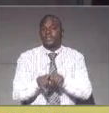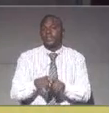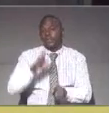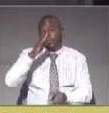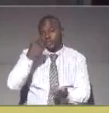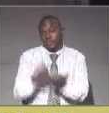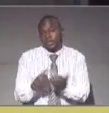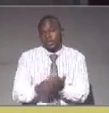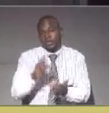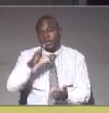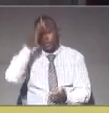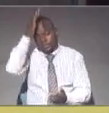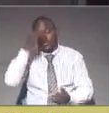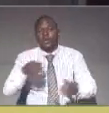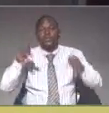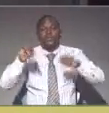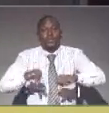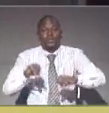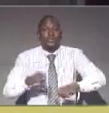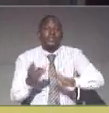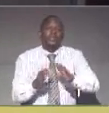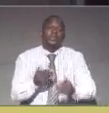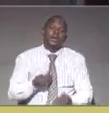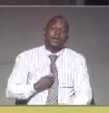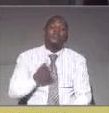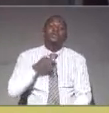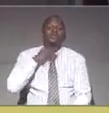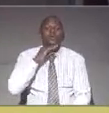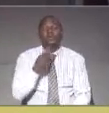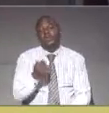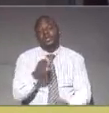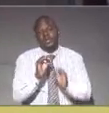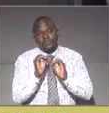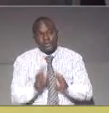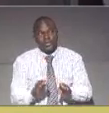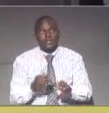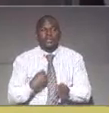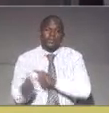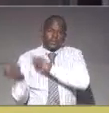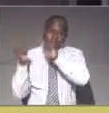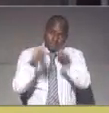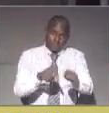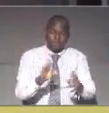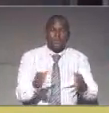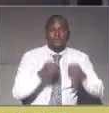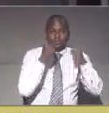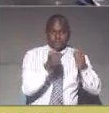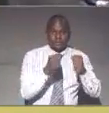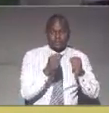Cranes, but he's in bad shape. He doesn't have enough, doesn't have any income. So we have come to strengthen him,